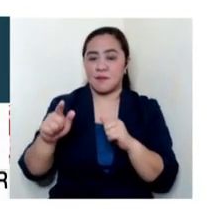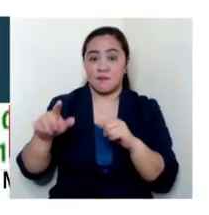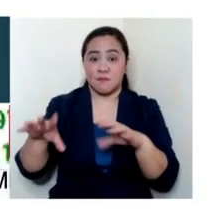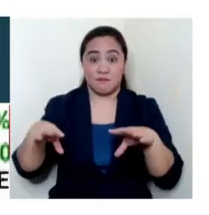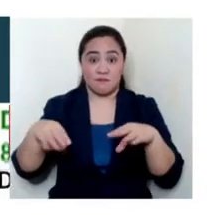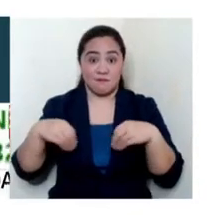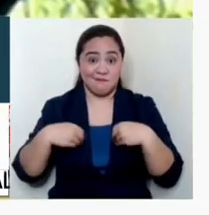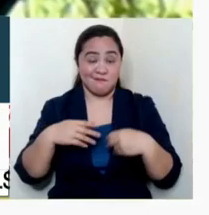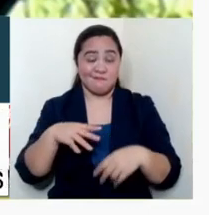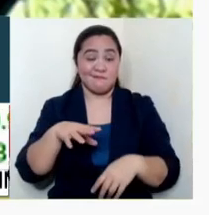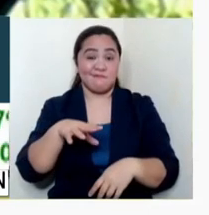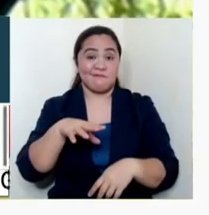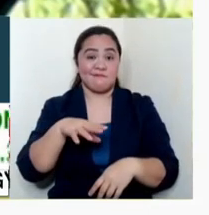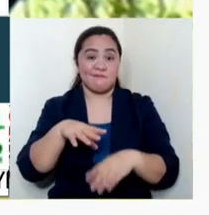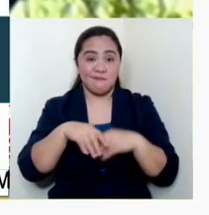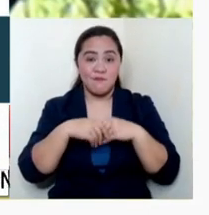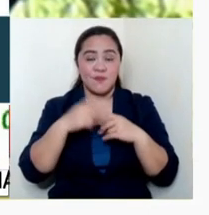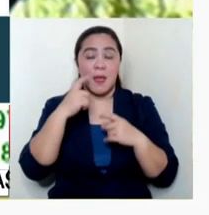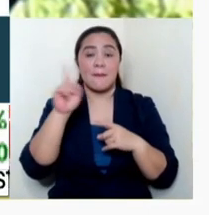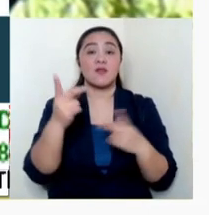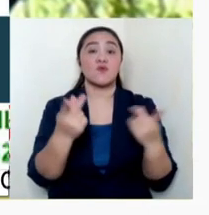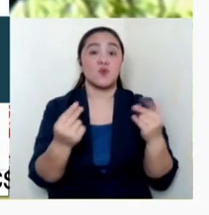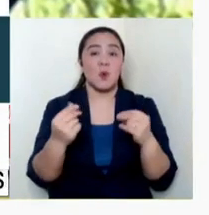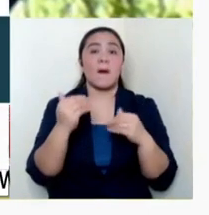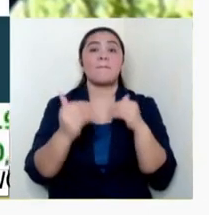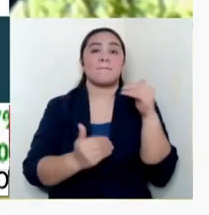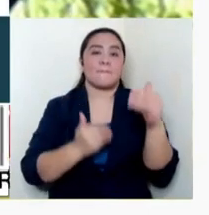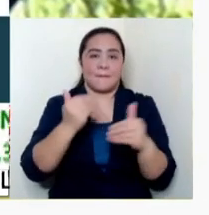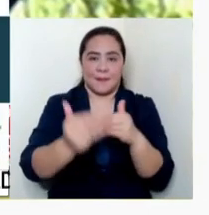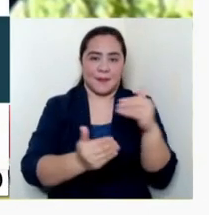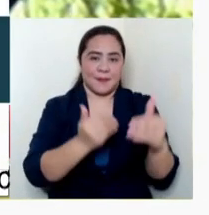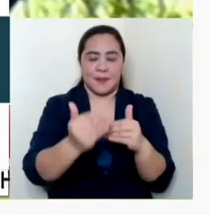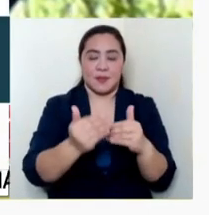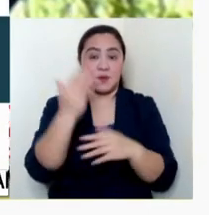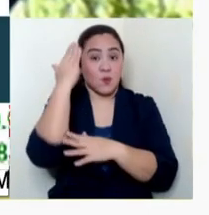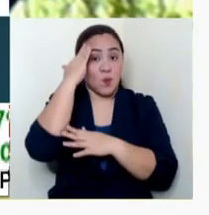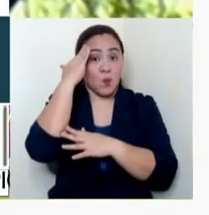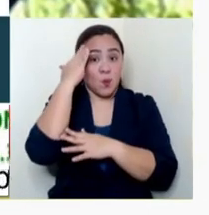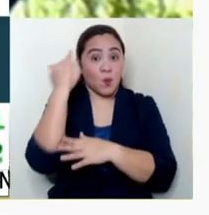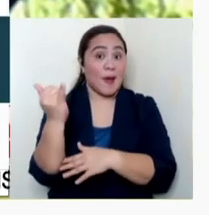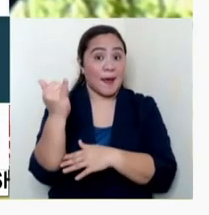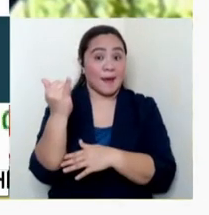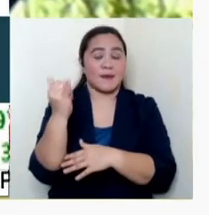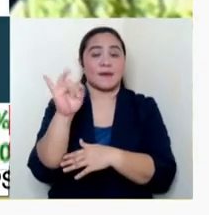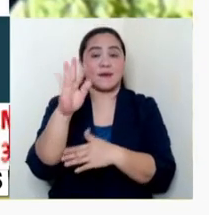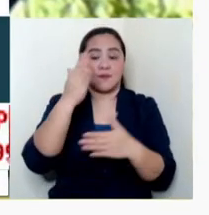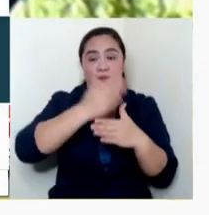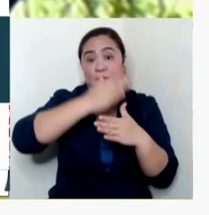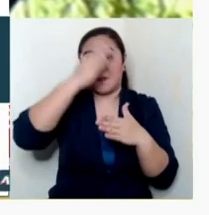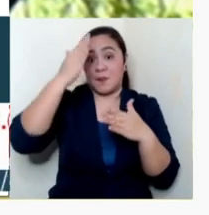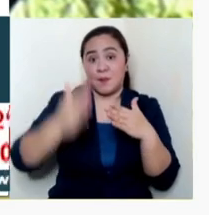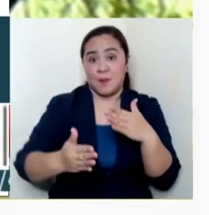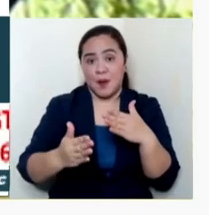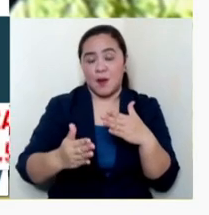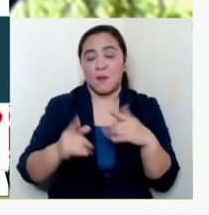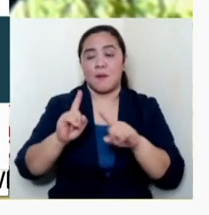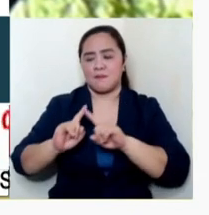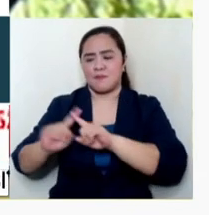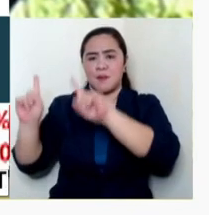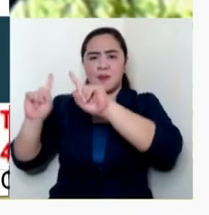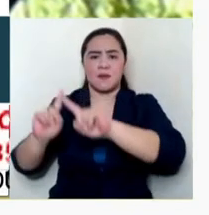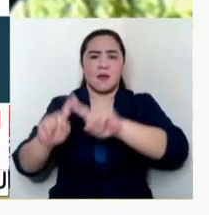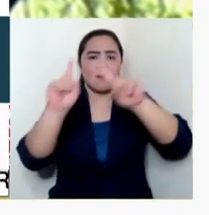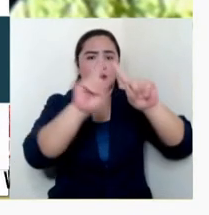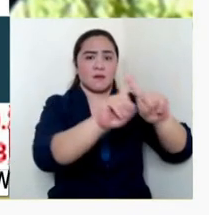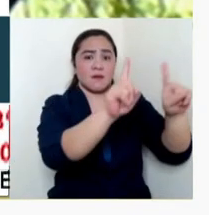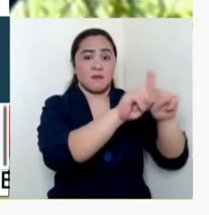rather call it as a process that people have to go through, because at the end of the day, whomsoever will win, they will come from various and different parties, and